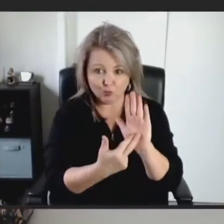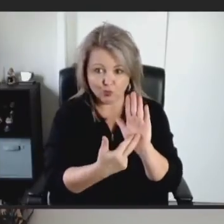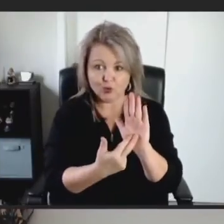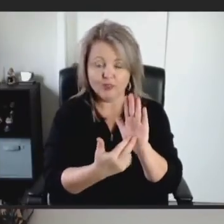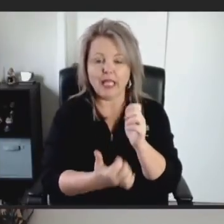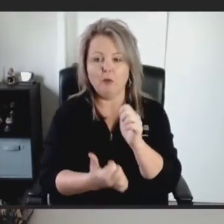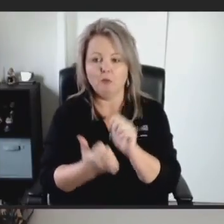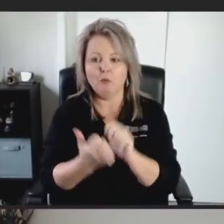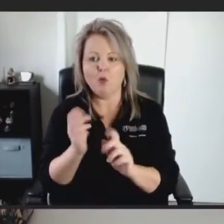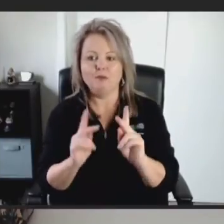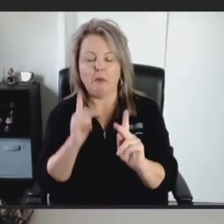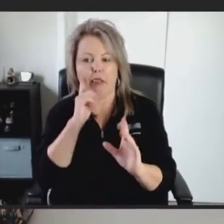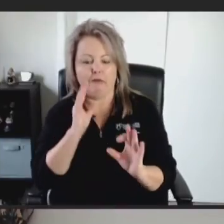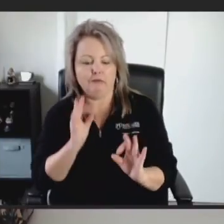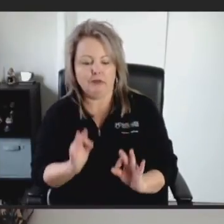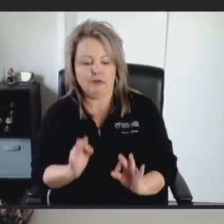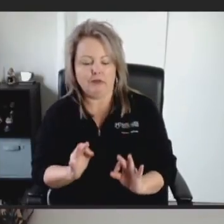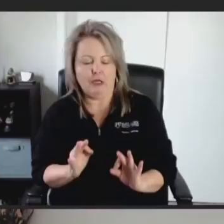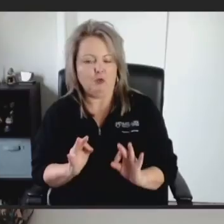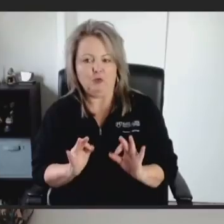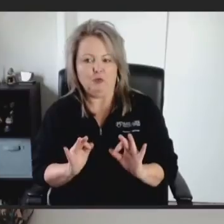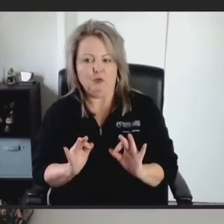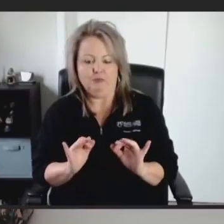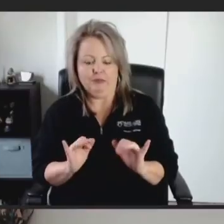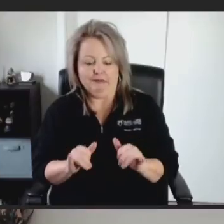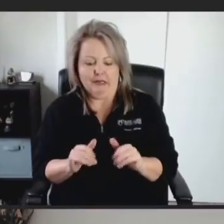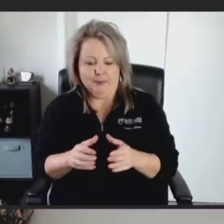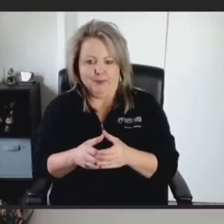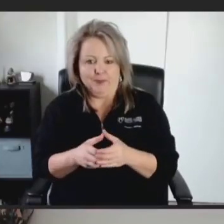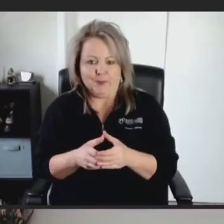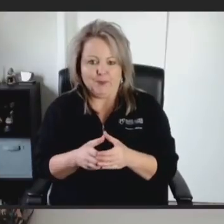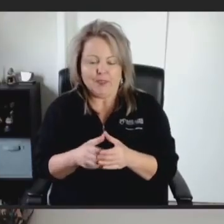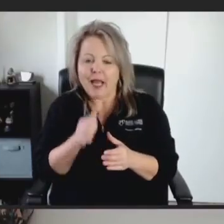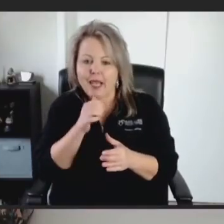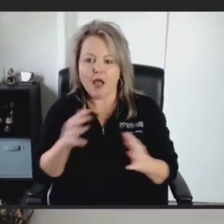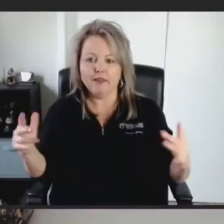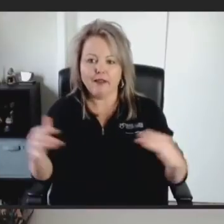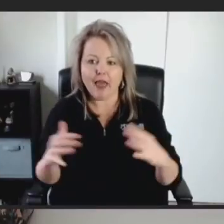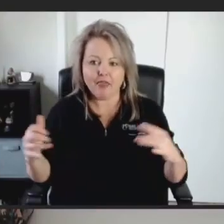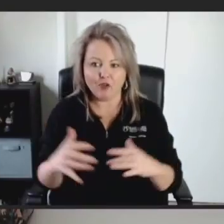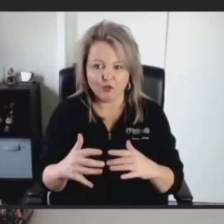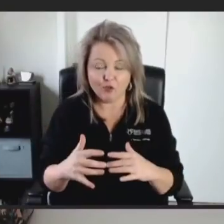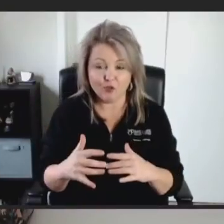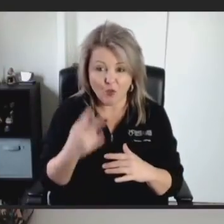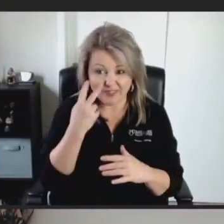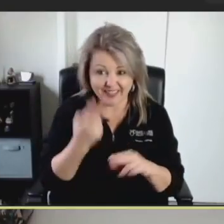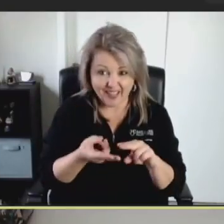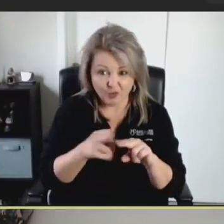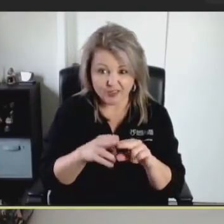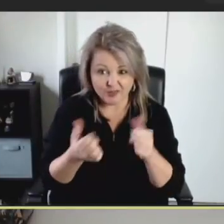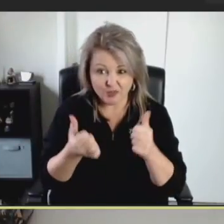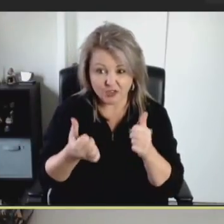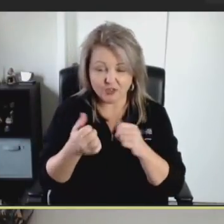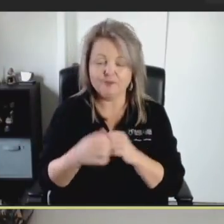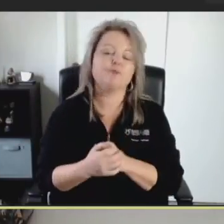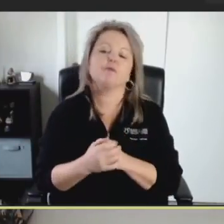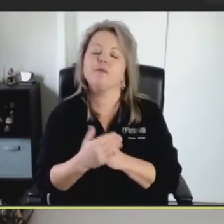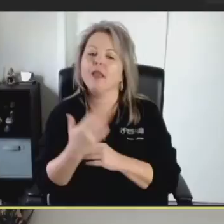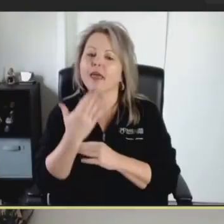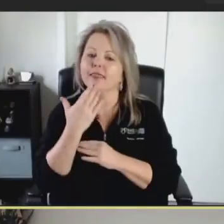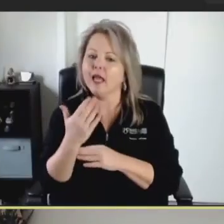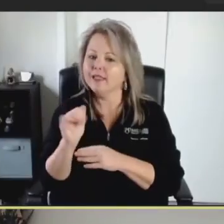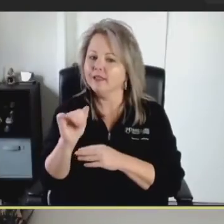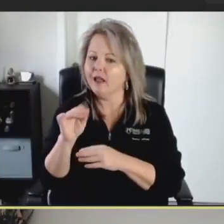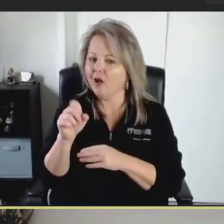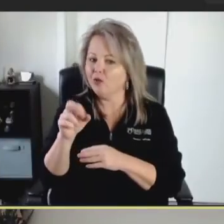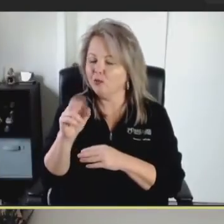folks decided to stay put and not gather in large numbers? Yeah, thanks, Andrea. That's a great question. I